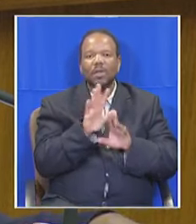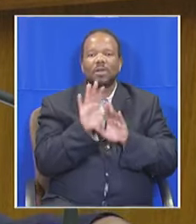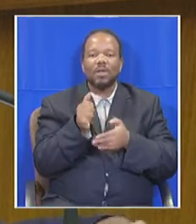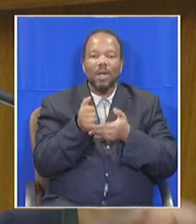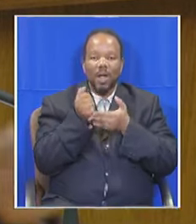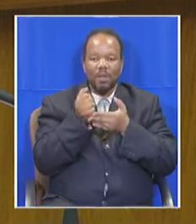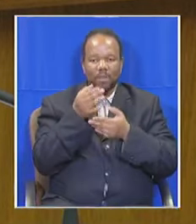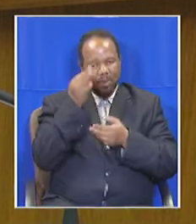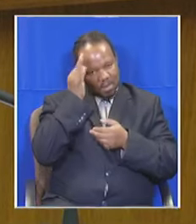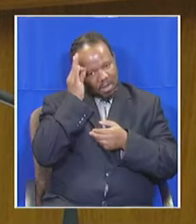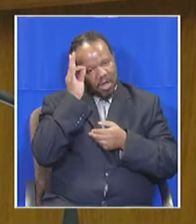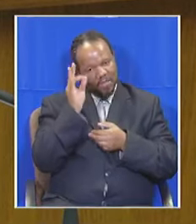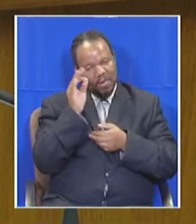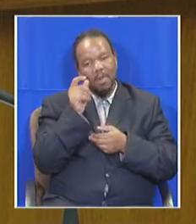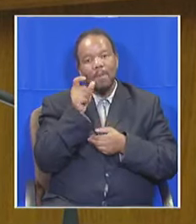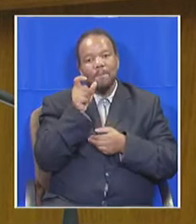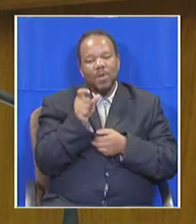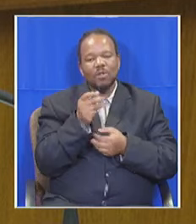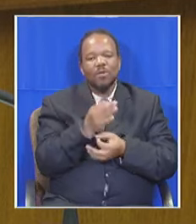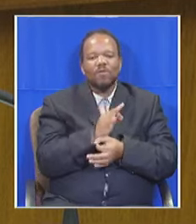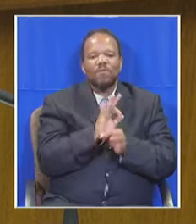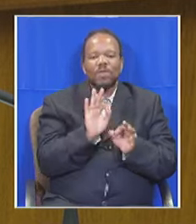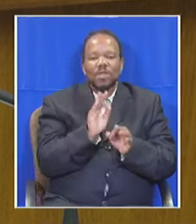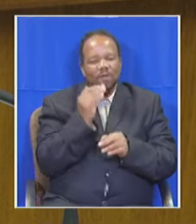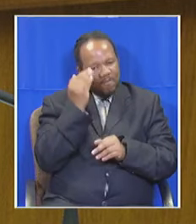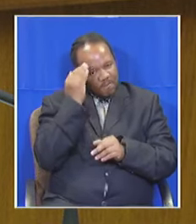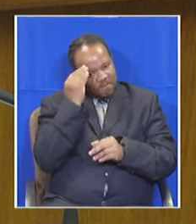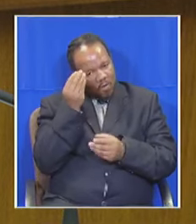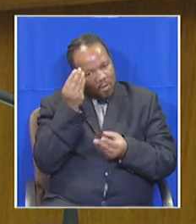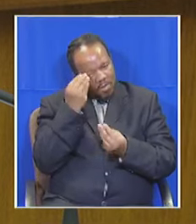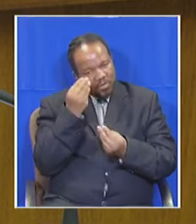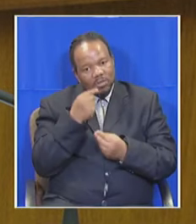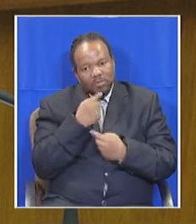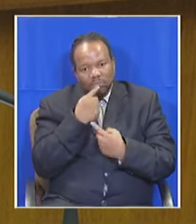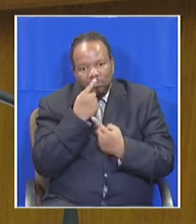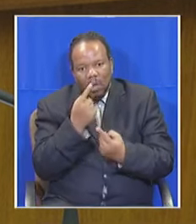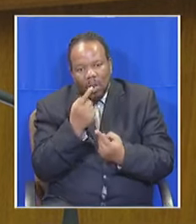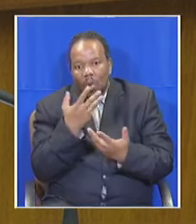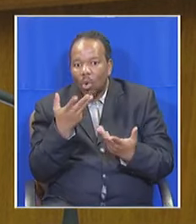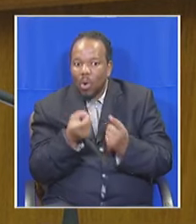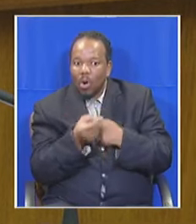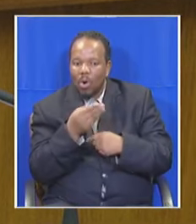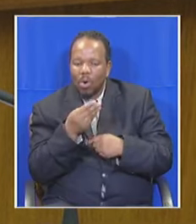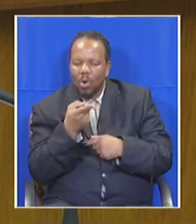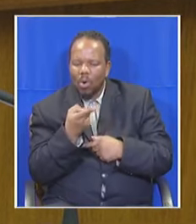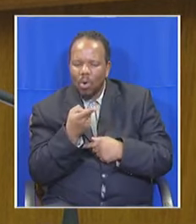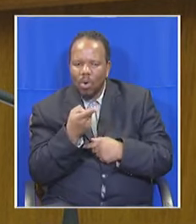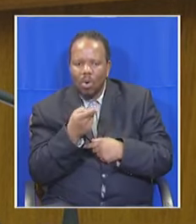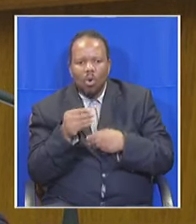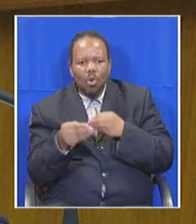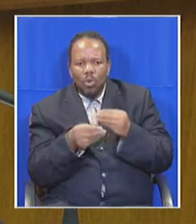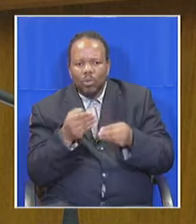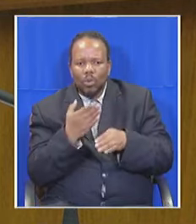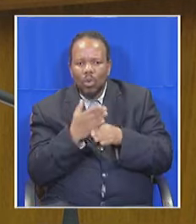which whistleblowers may freely disclose information that exposes corruption in the workplace. The amendment proposed by